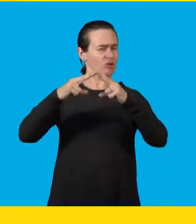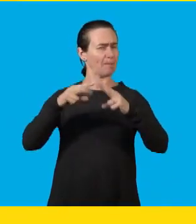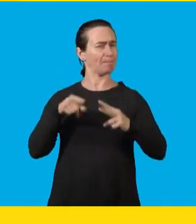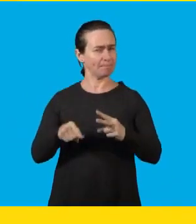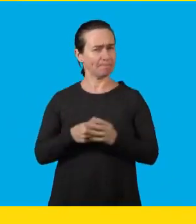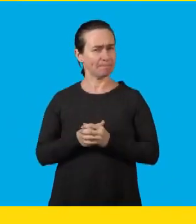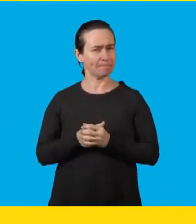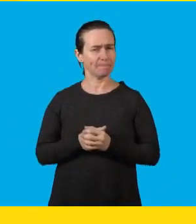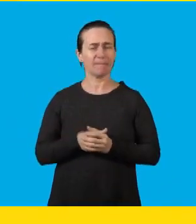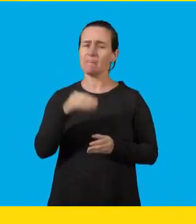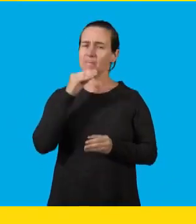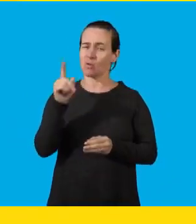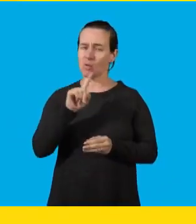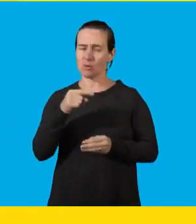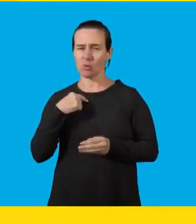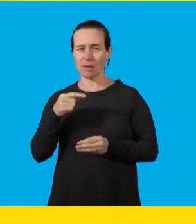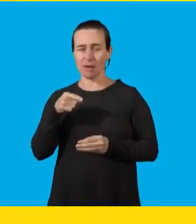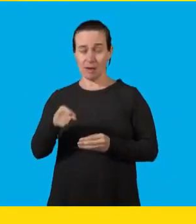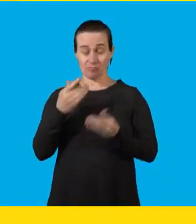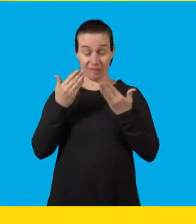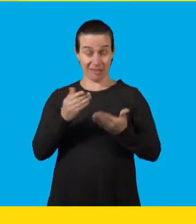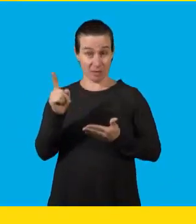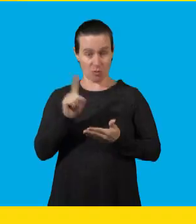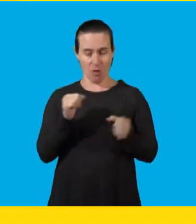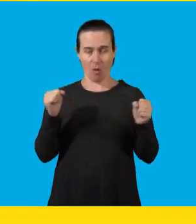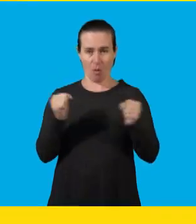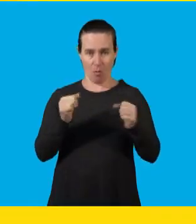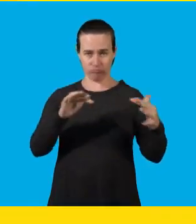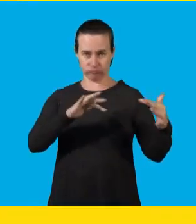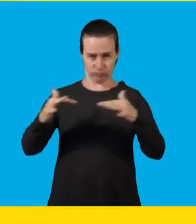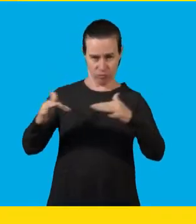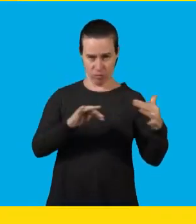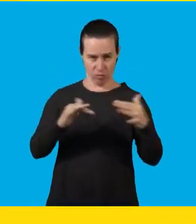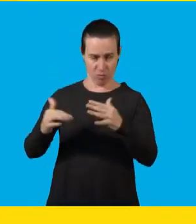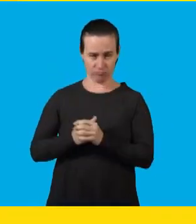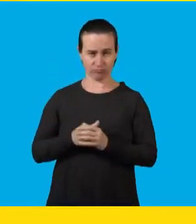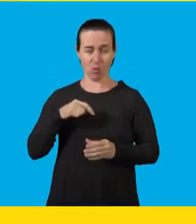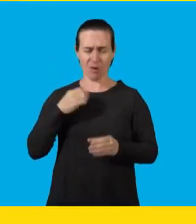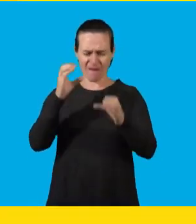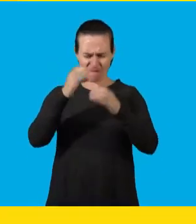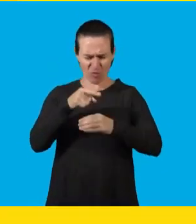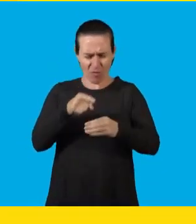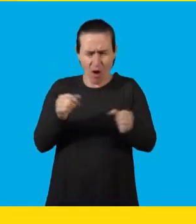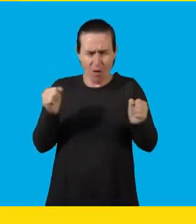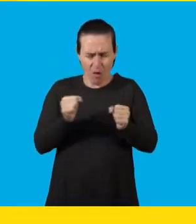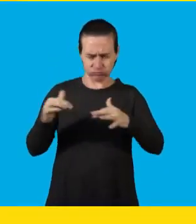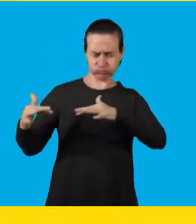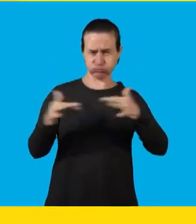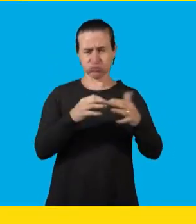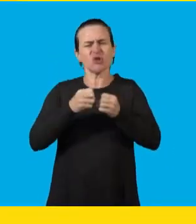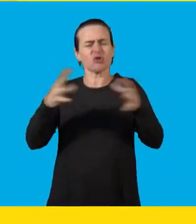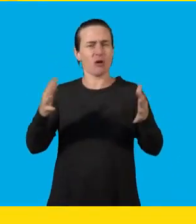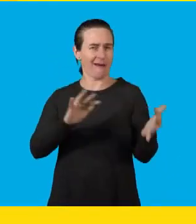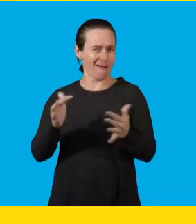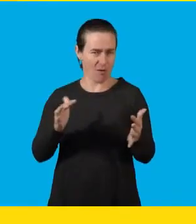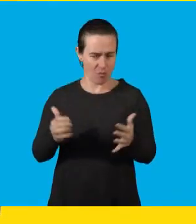gap. So the title of this lesson is The Cold War. We're focusing on the origins